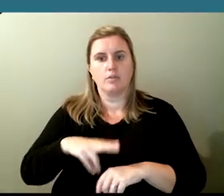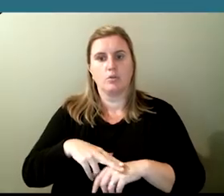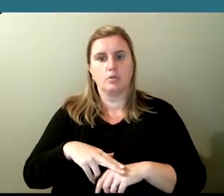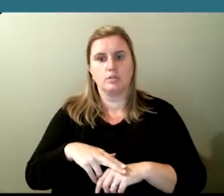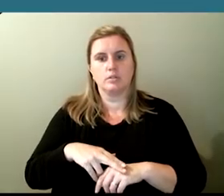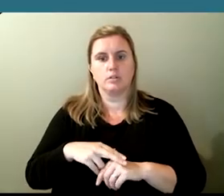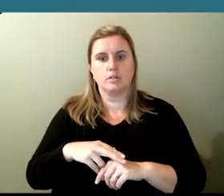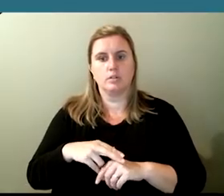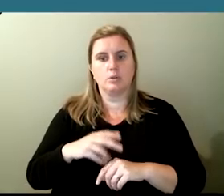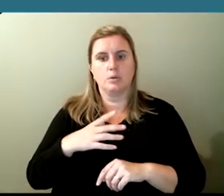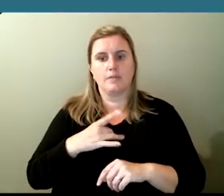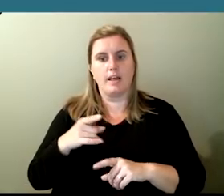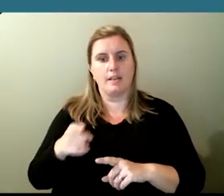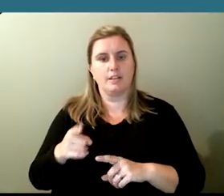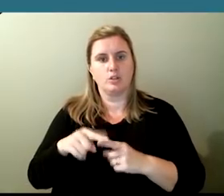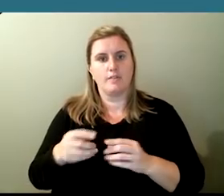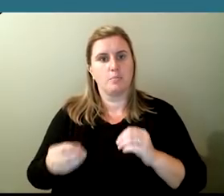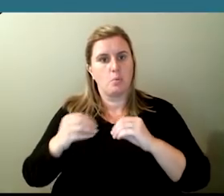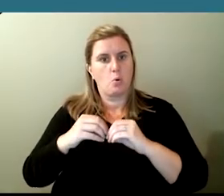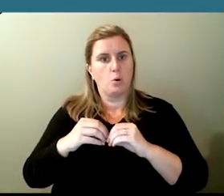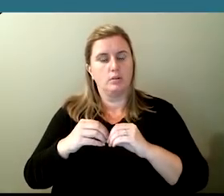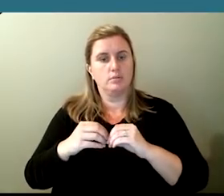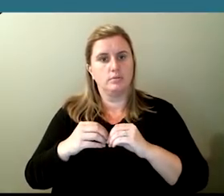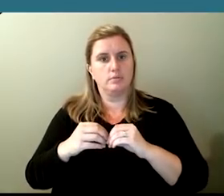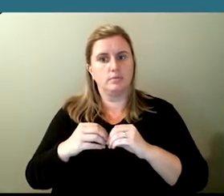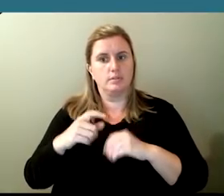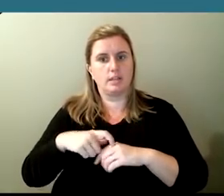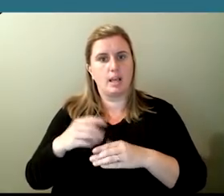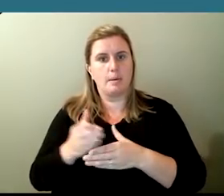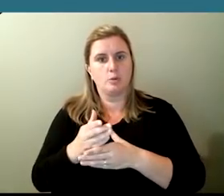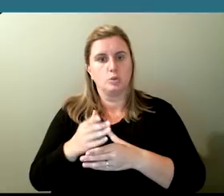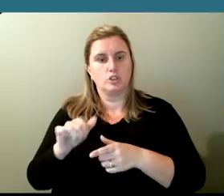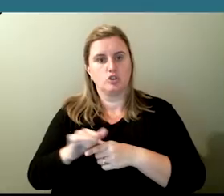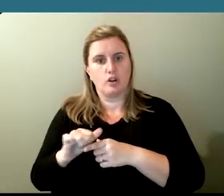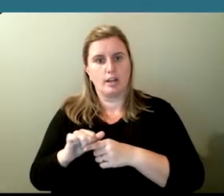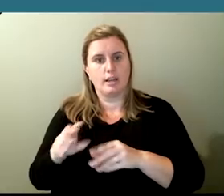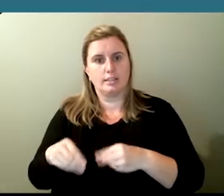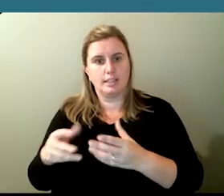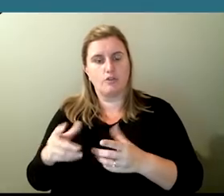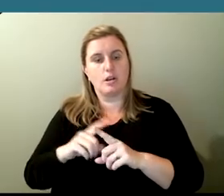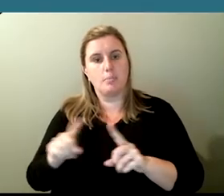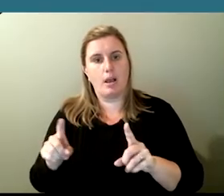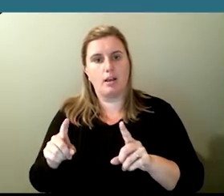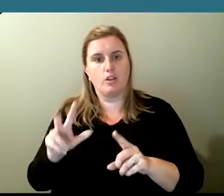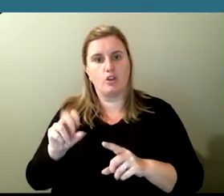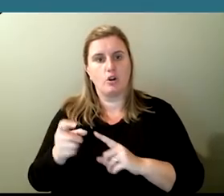have liked is to have more time in between training deliveries. However, 30 minutes appeared to be sufficient